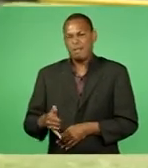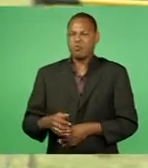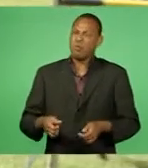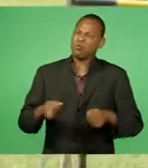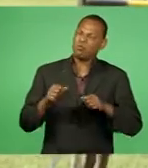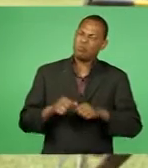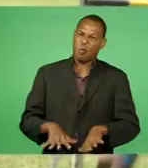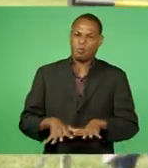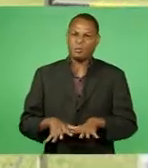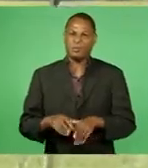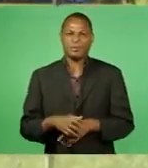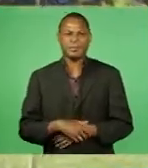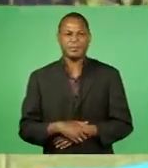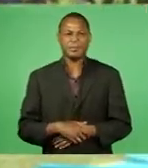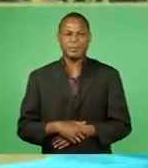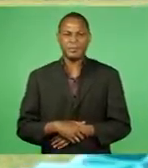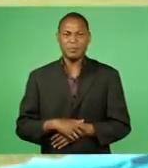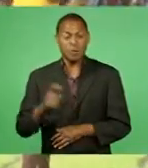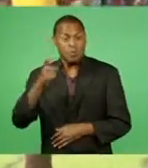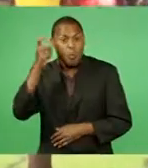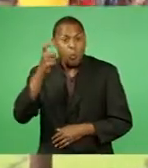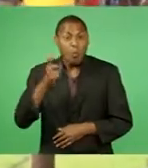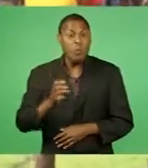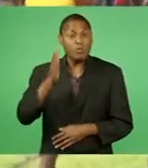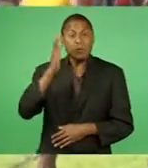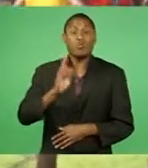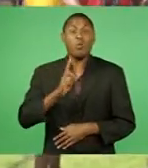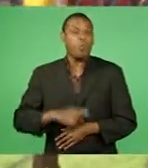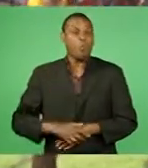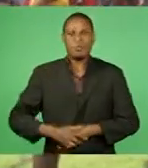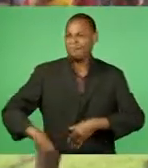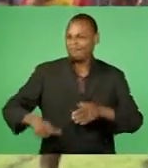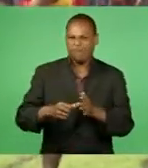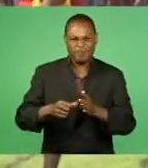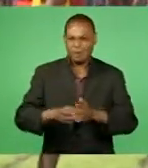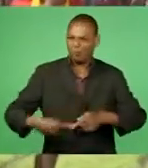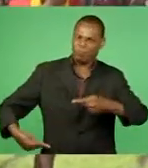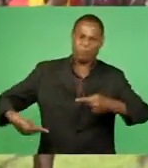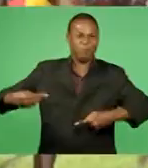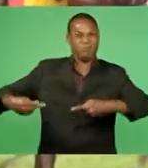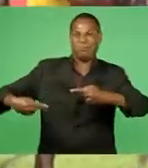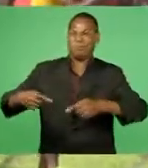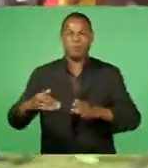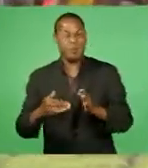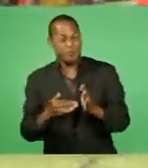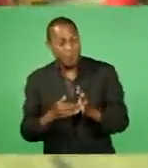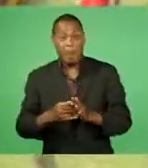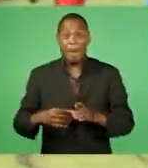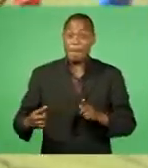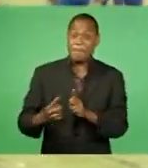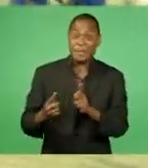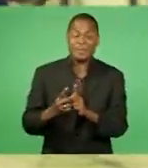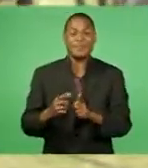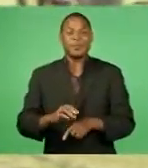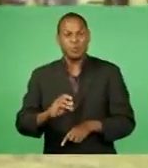us. This is a worry for the school as they are up for tough competition from other schools in the zone meet and Fiji finals. However,